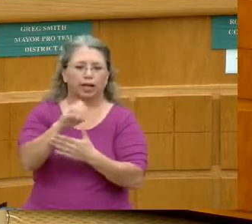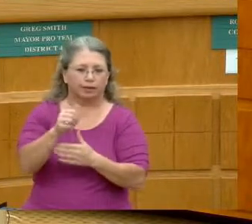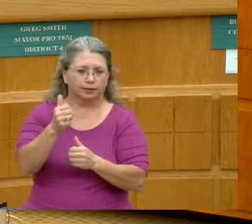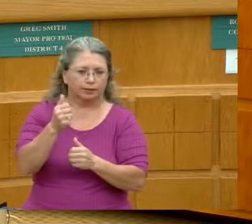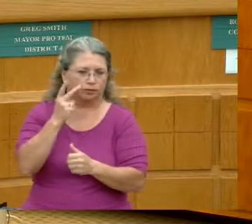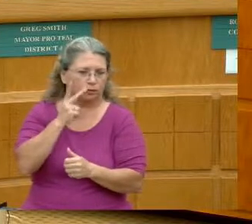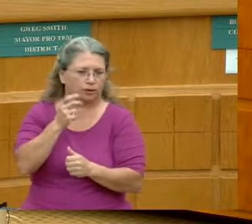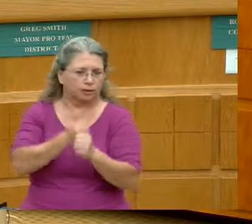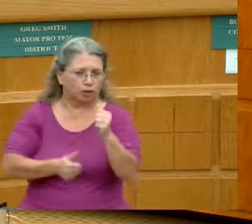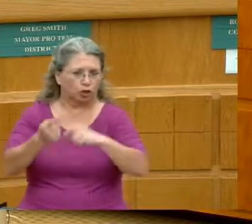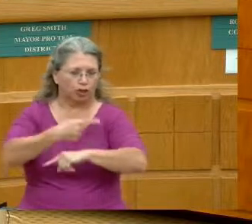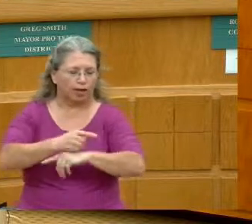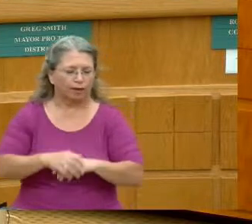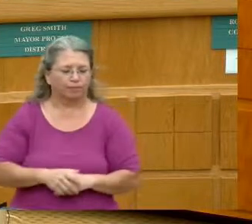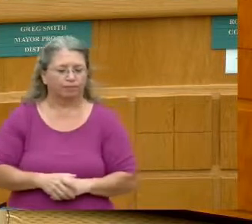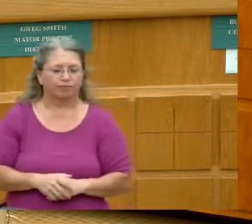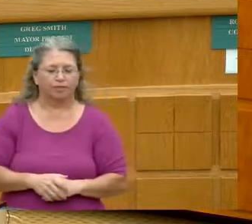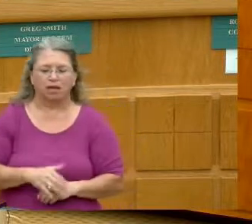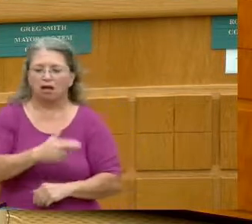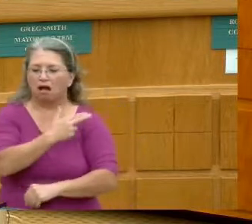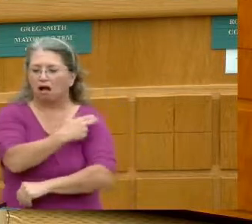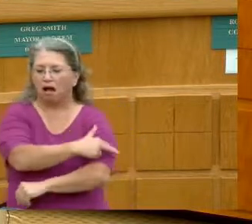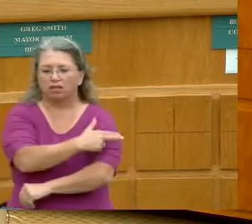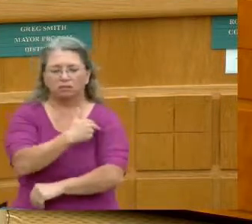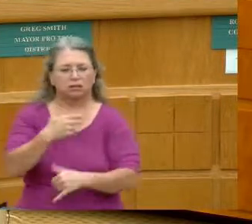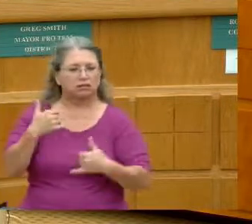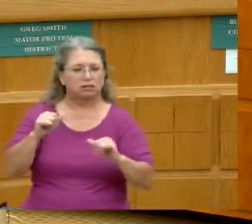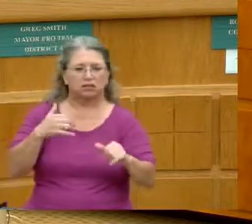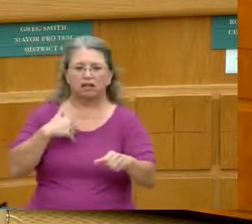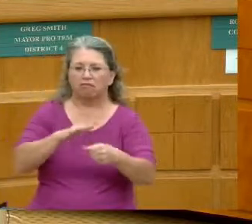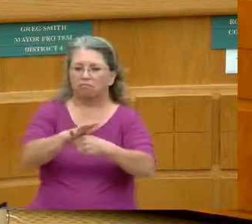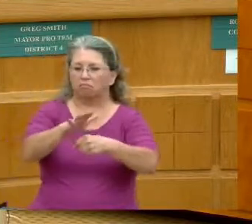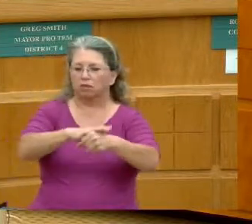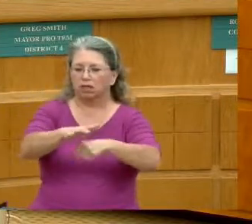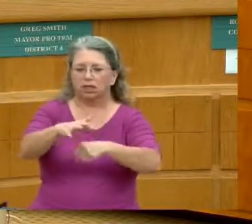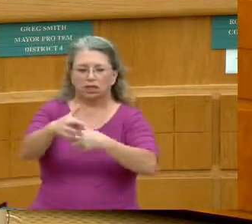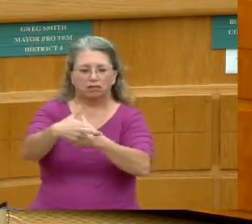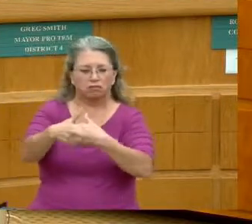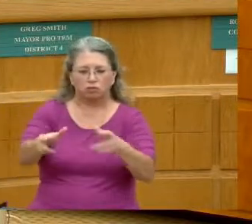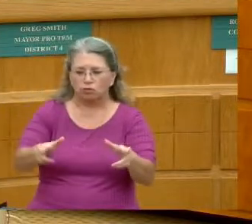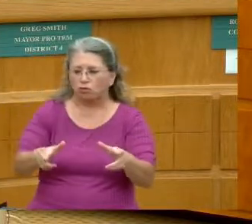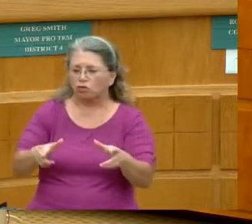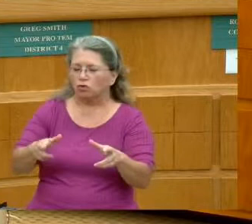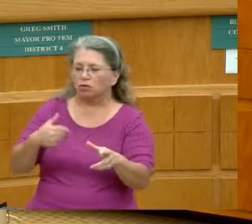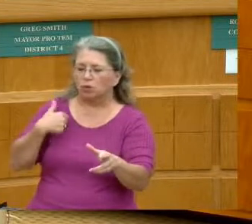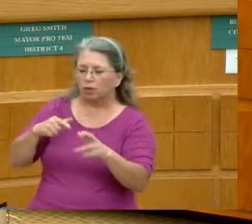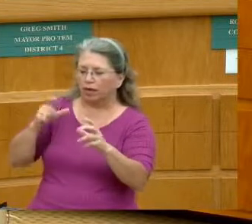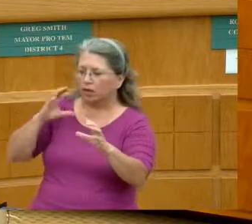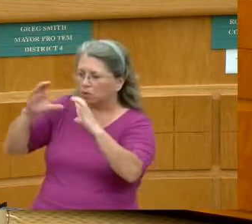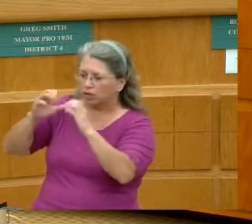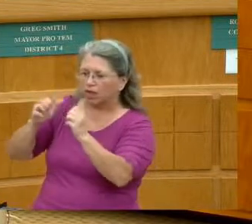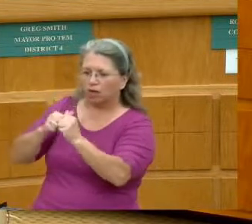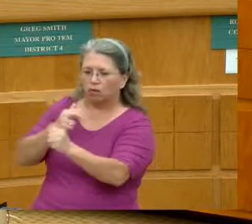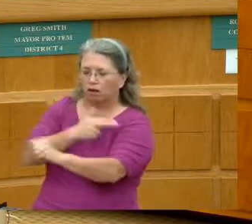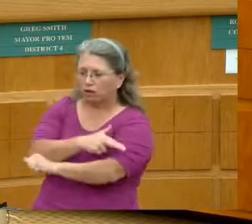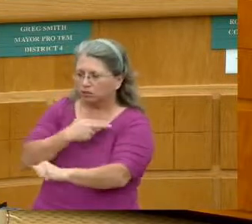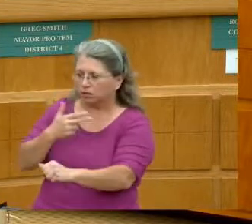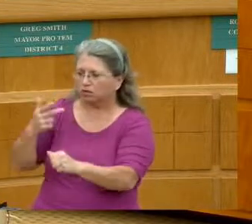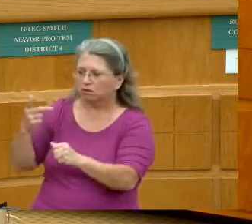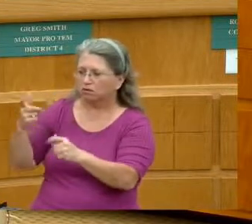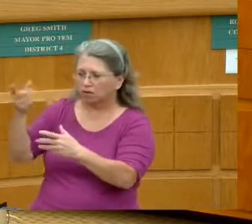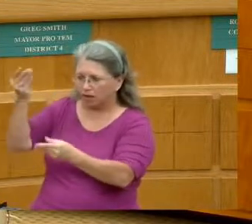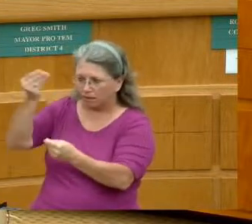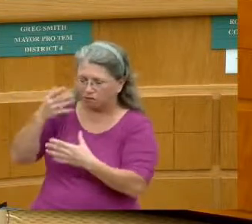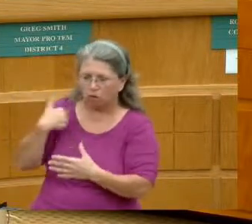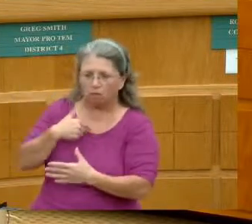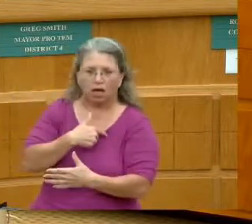Hospitals presently are well within capacity. We're communicating with the hospitals. They communicate with us. When we see changes, we let each other know. And